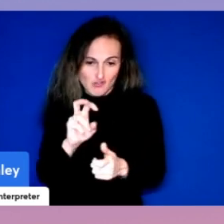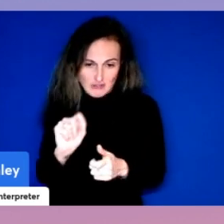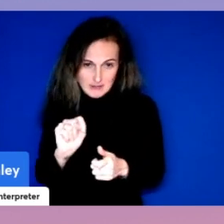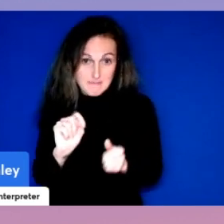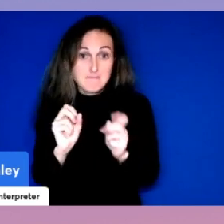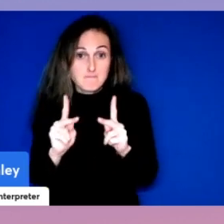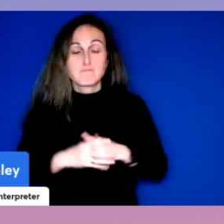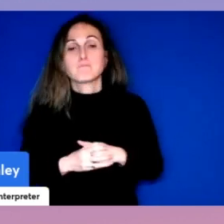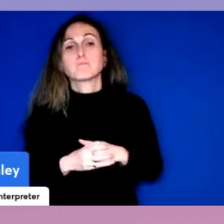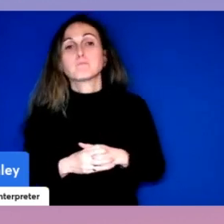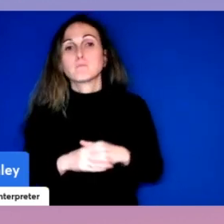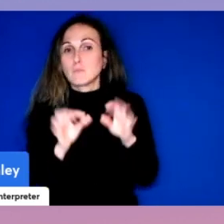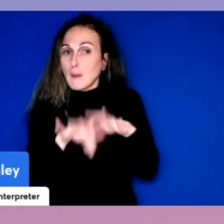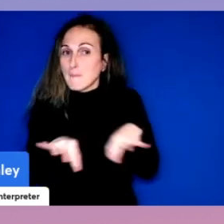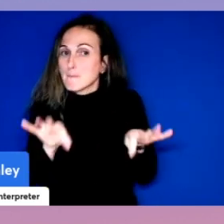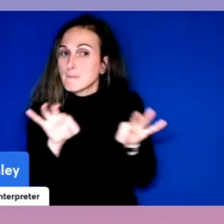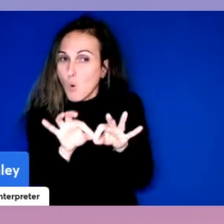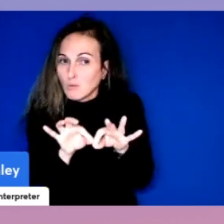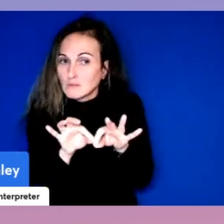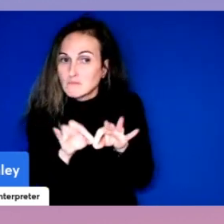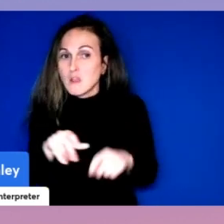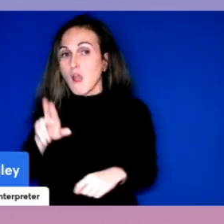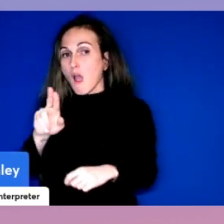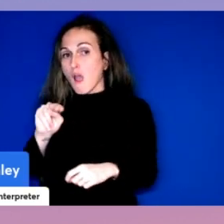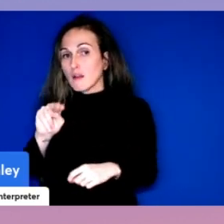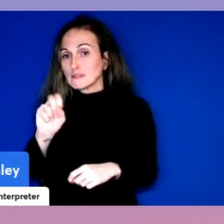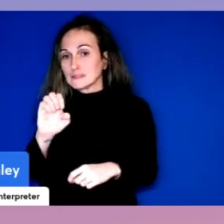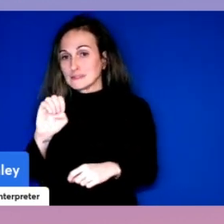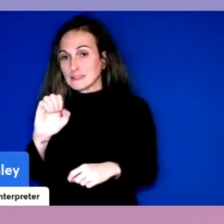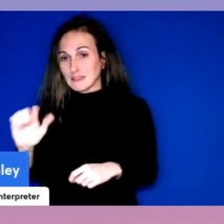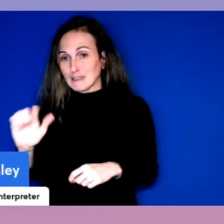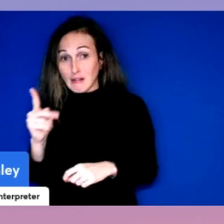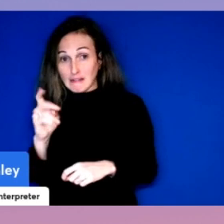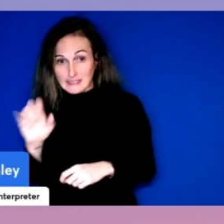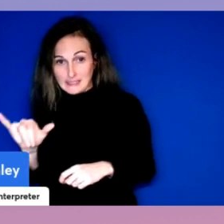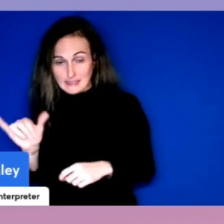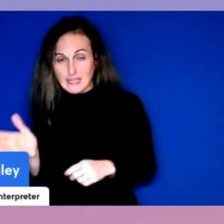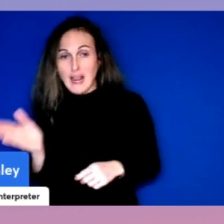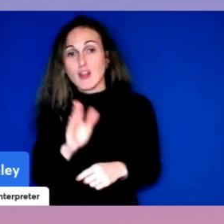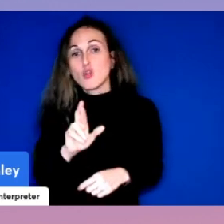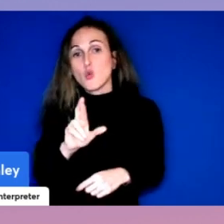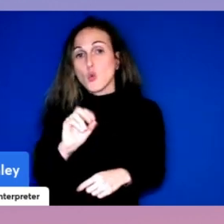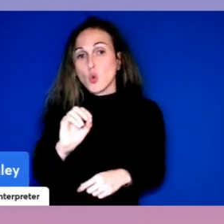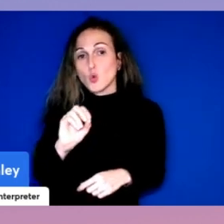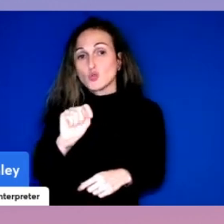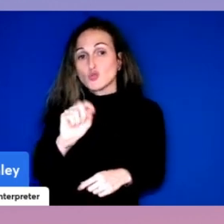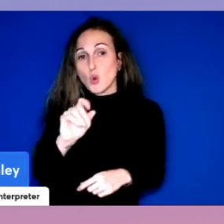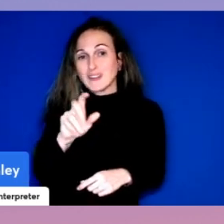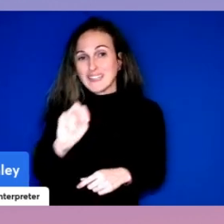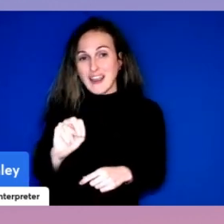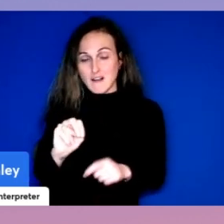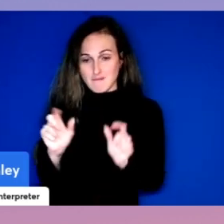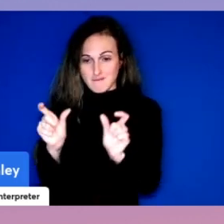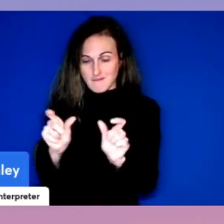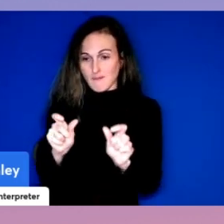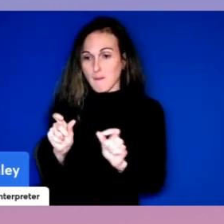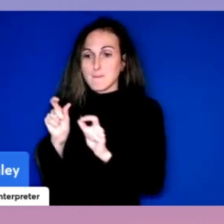right, so this is important. The unseal key and the root token, we need those. So we will save these in a notepad file.